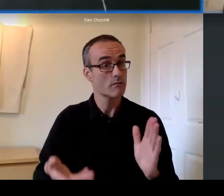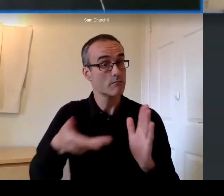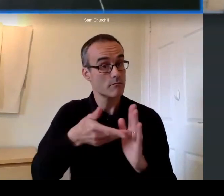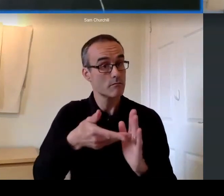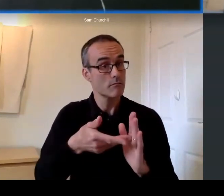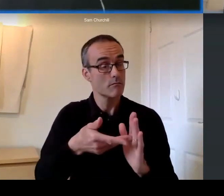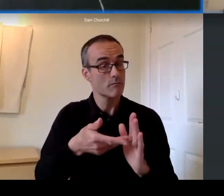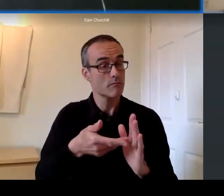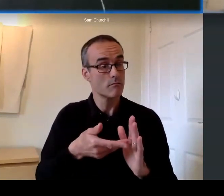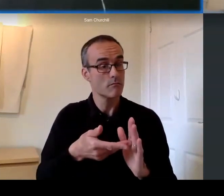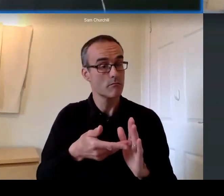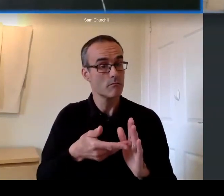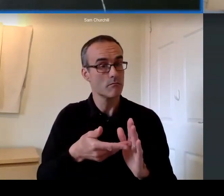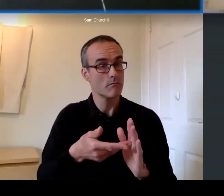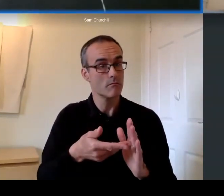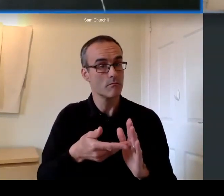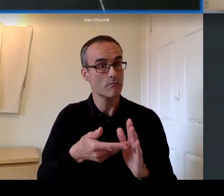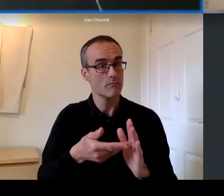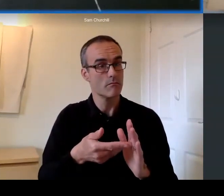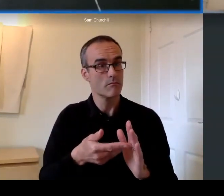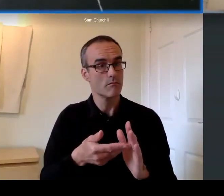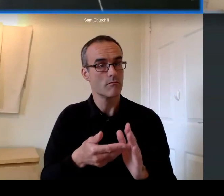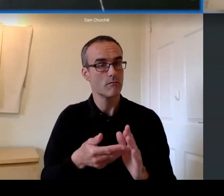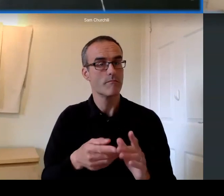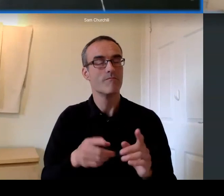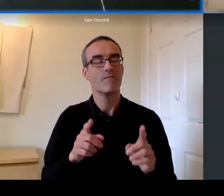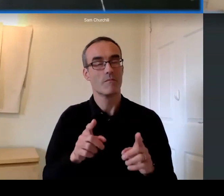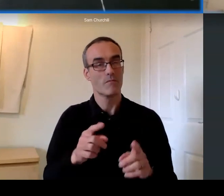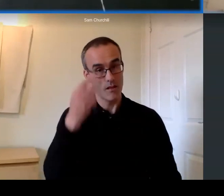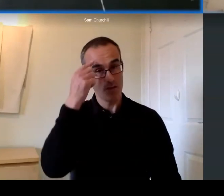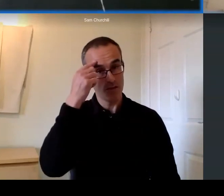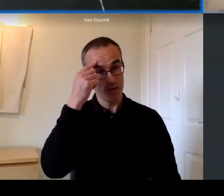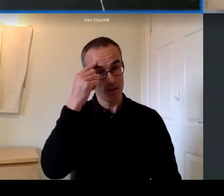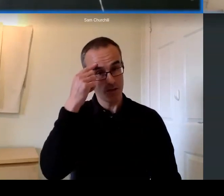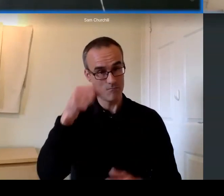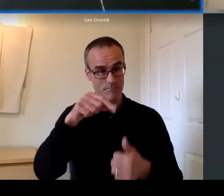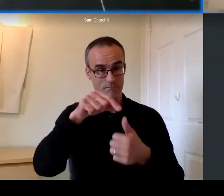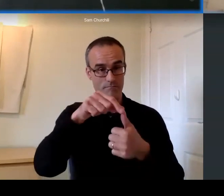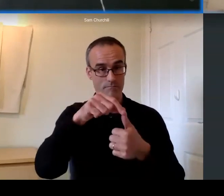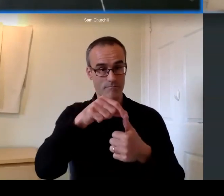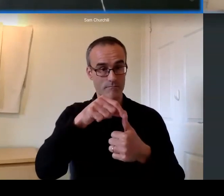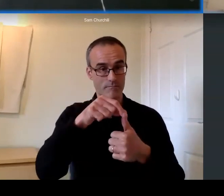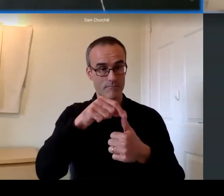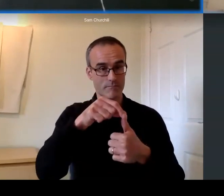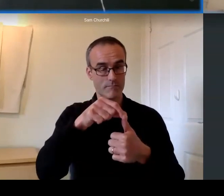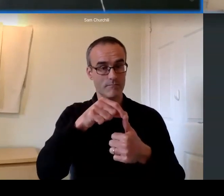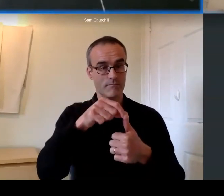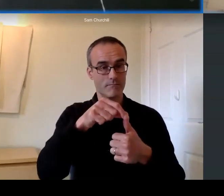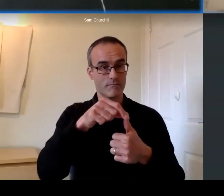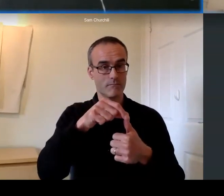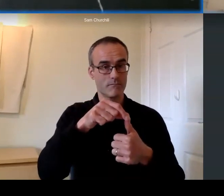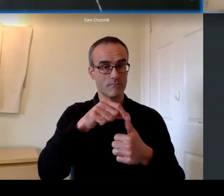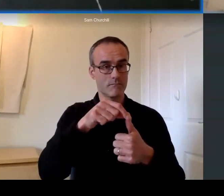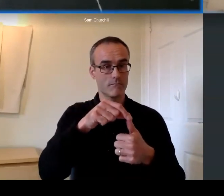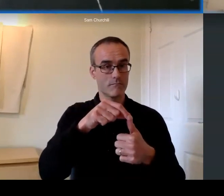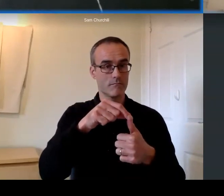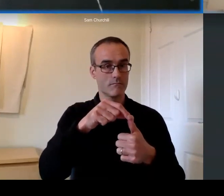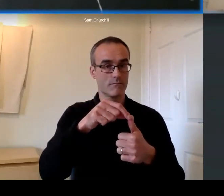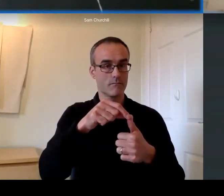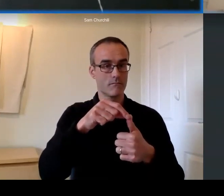You know, we certainly say the first route is as an organization, you know, make